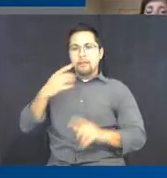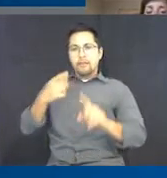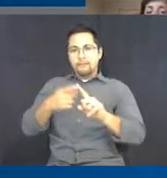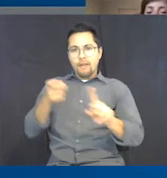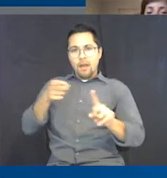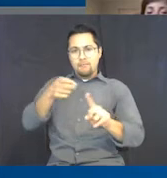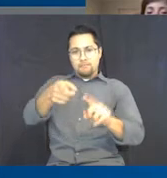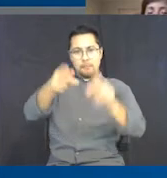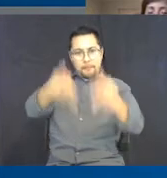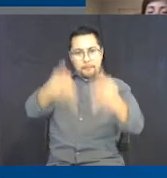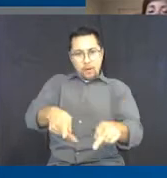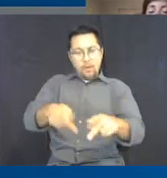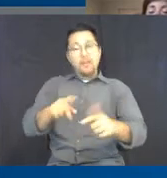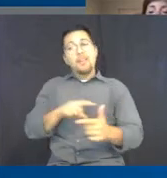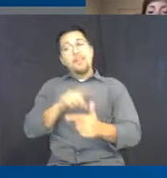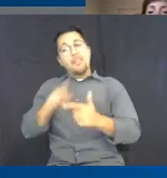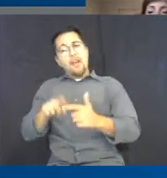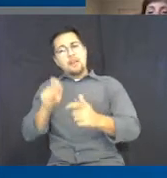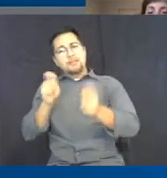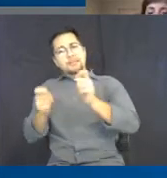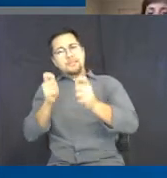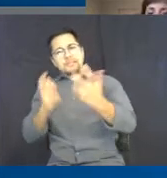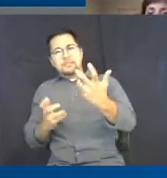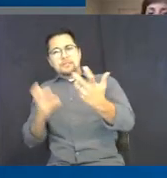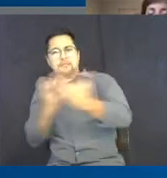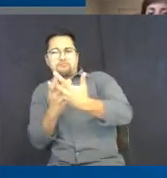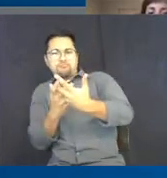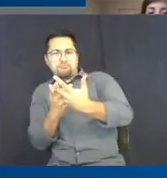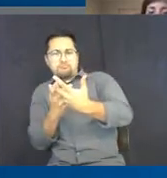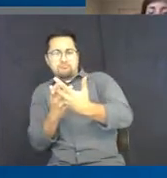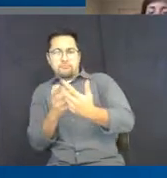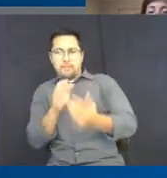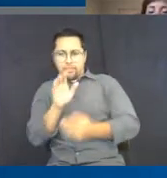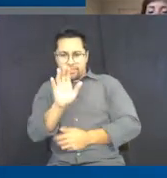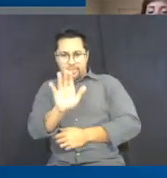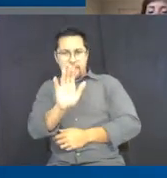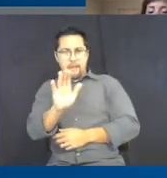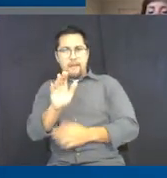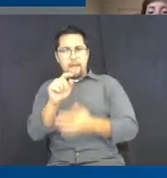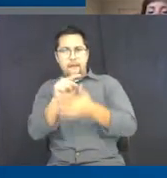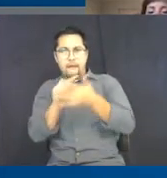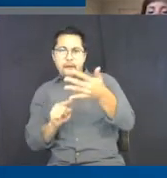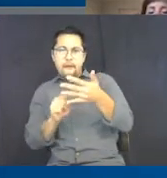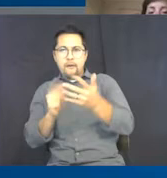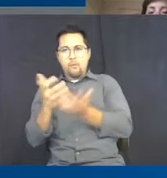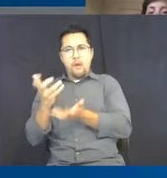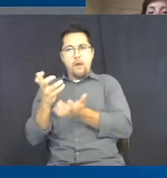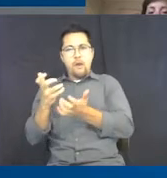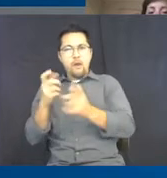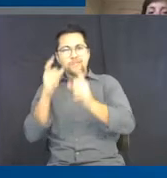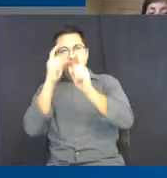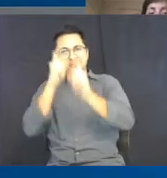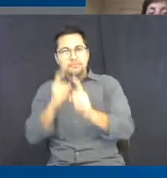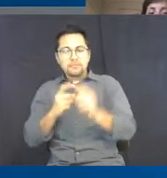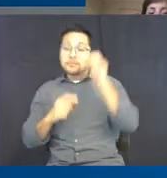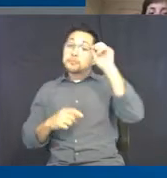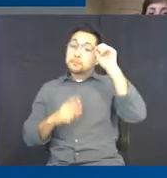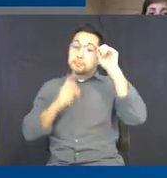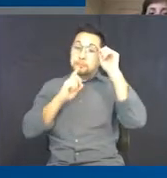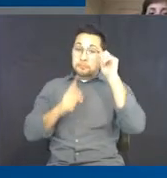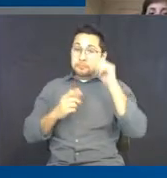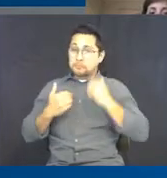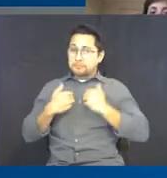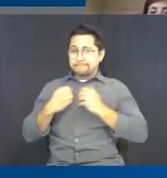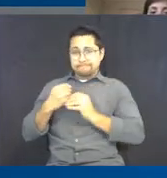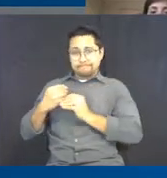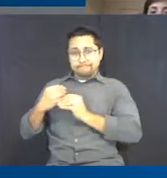to empower independence. So it's best to focus on the individual. But the one thing you'll notice here is the two different Wi-Fi